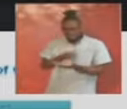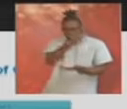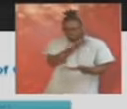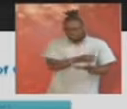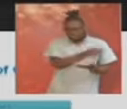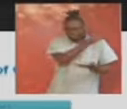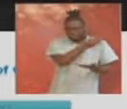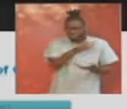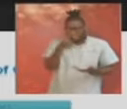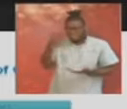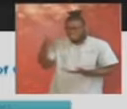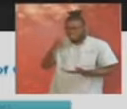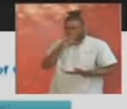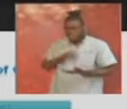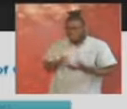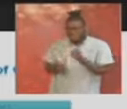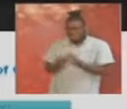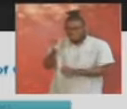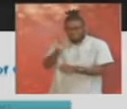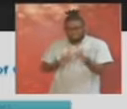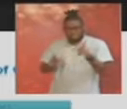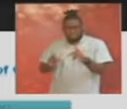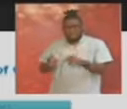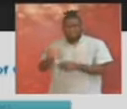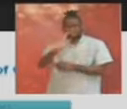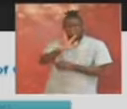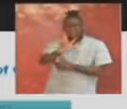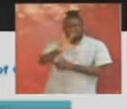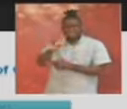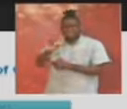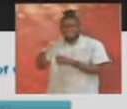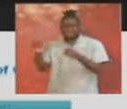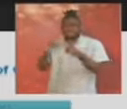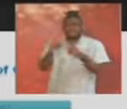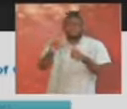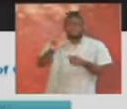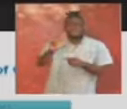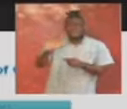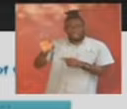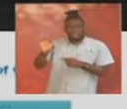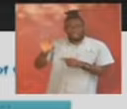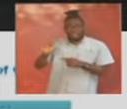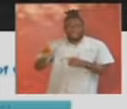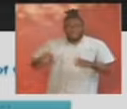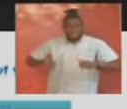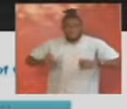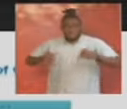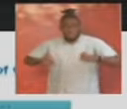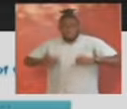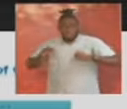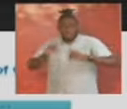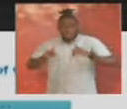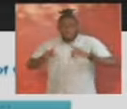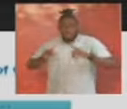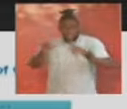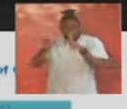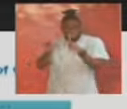were in the 30 to 39 age range. Our youngest confirmed case, as persons will recall, would have been